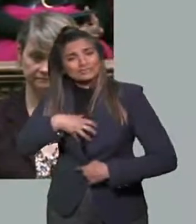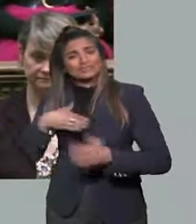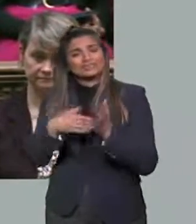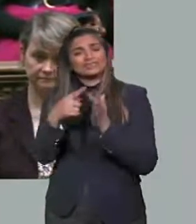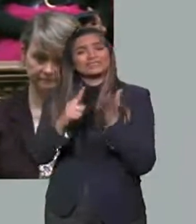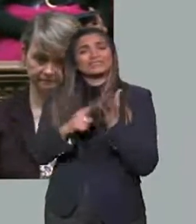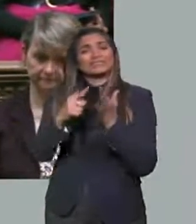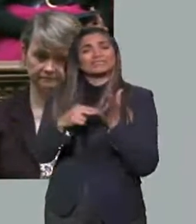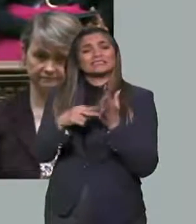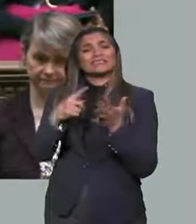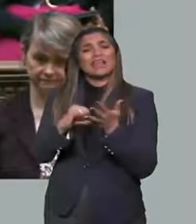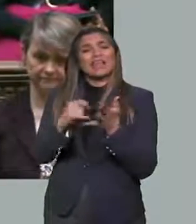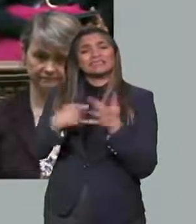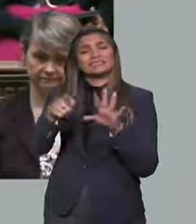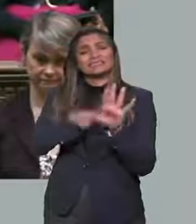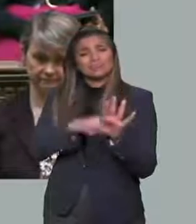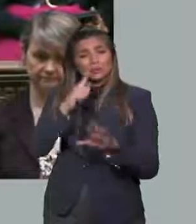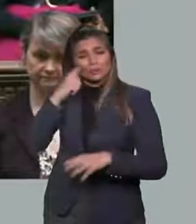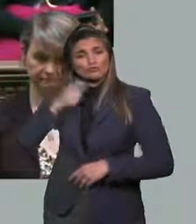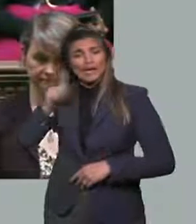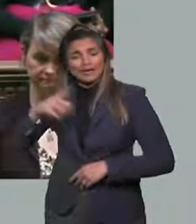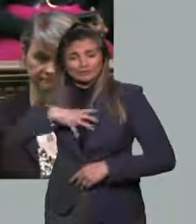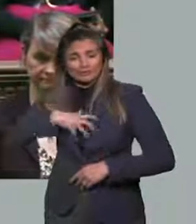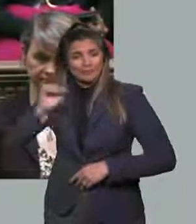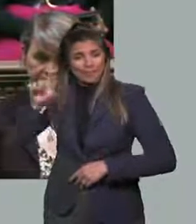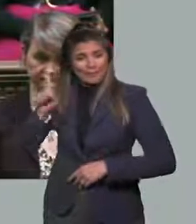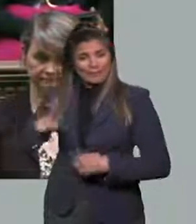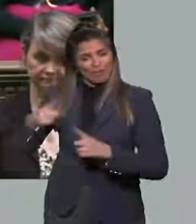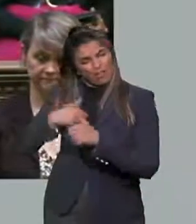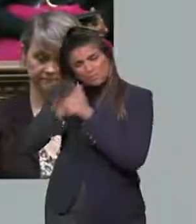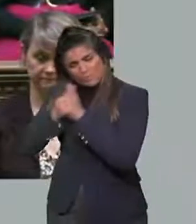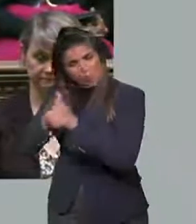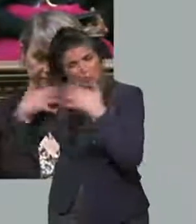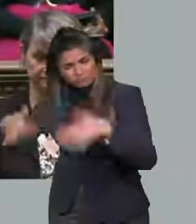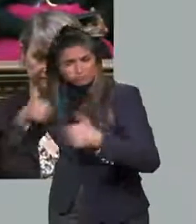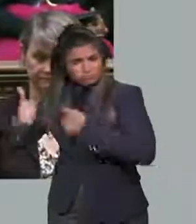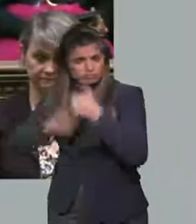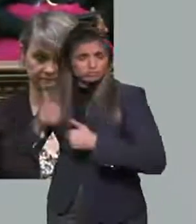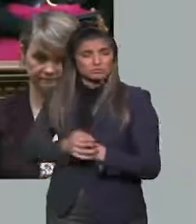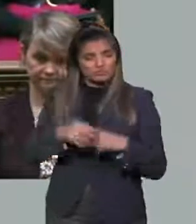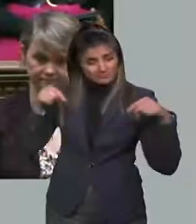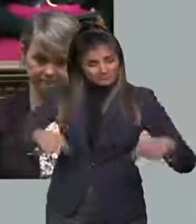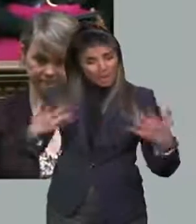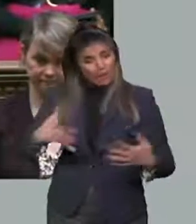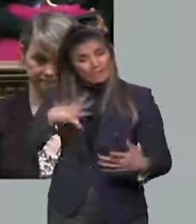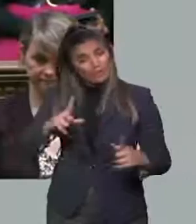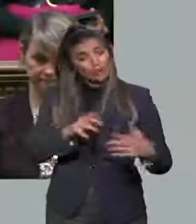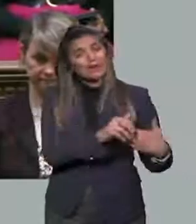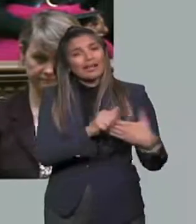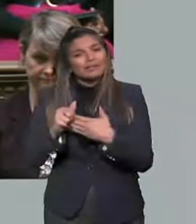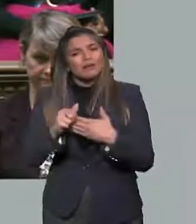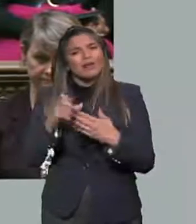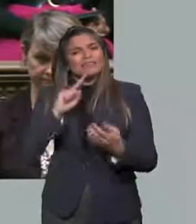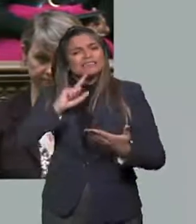the Ukrainian people. These uncertain times require leadership with integrity. A leader